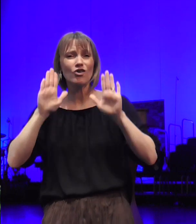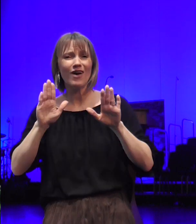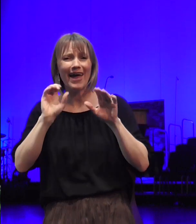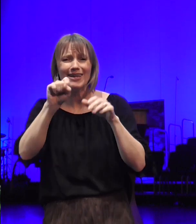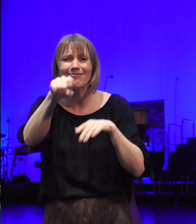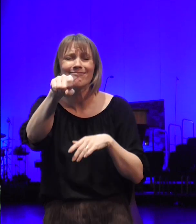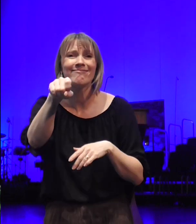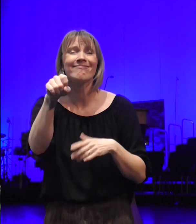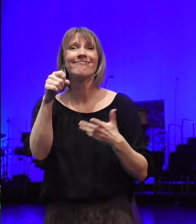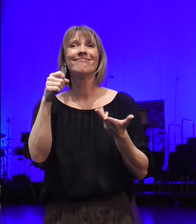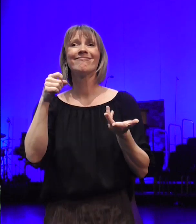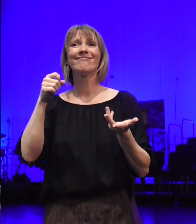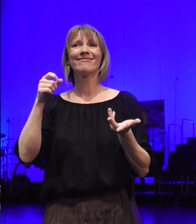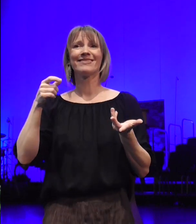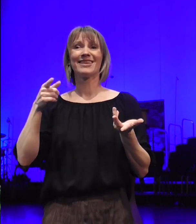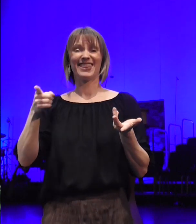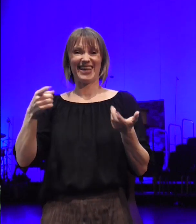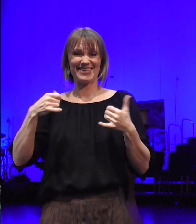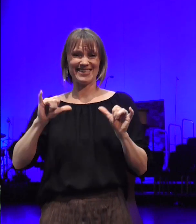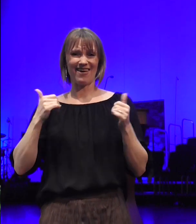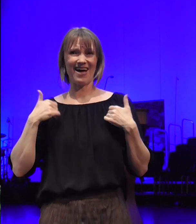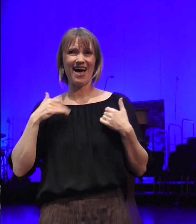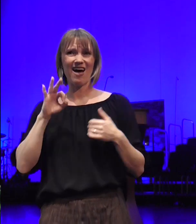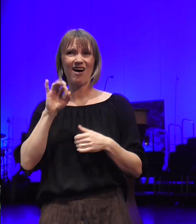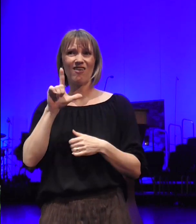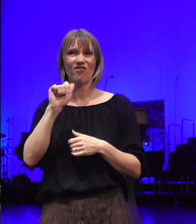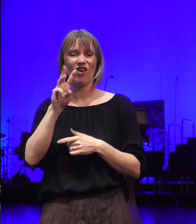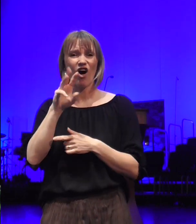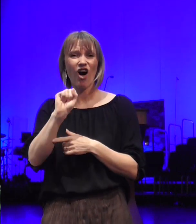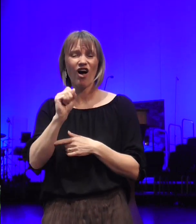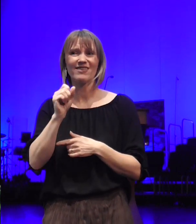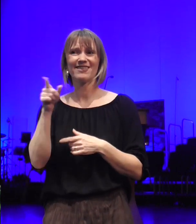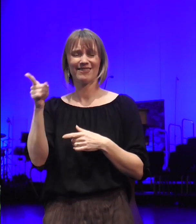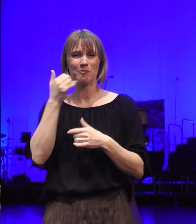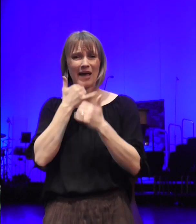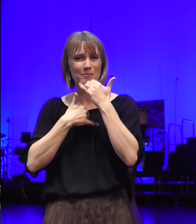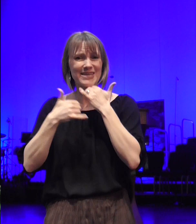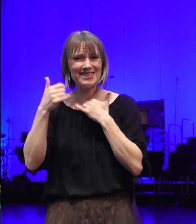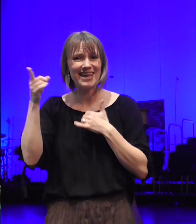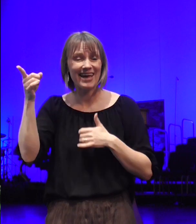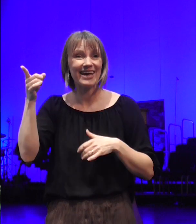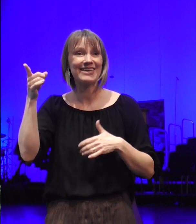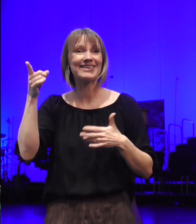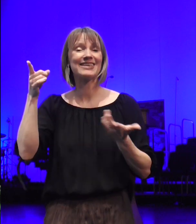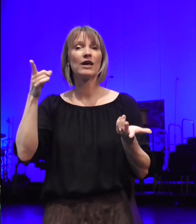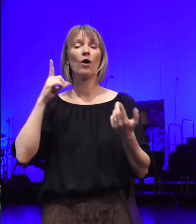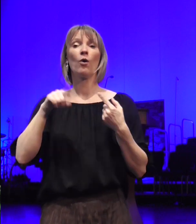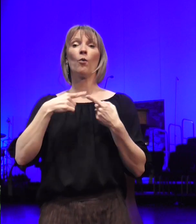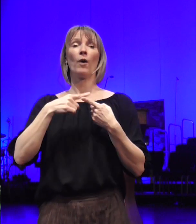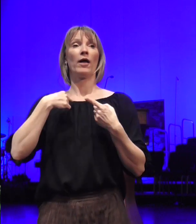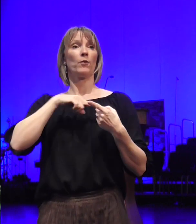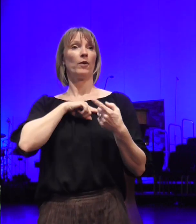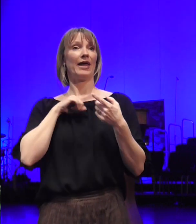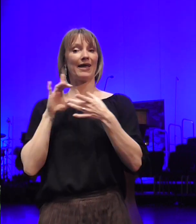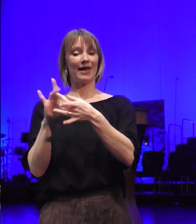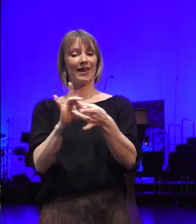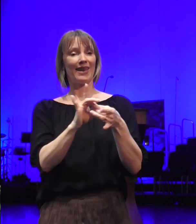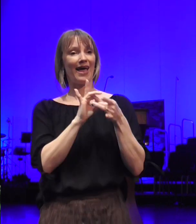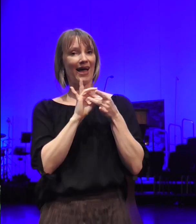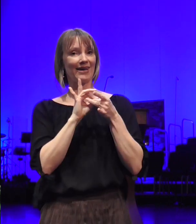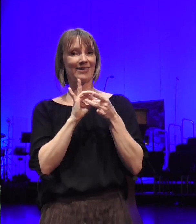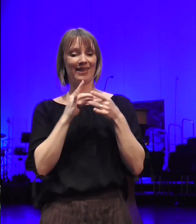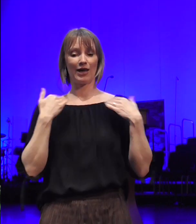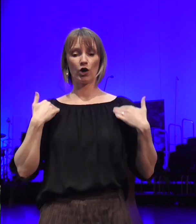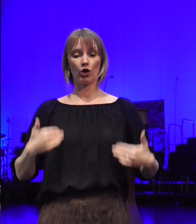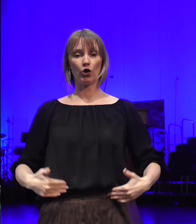they are filled with flaws and foibles, and they've made mistakes. And so when we connect with each other at that